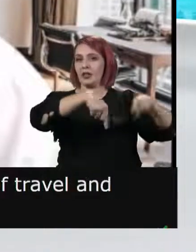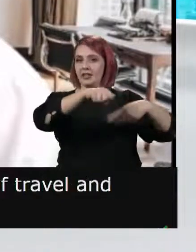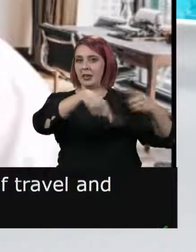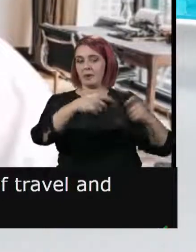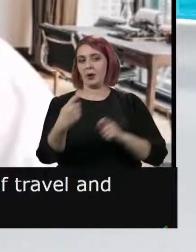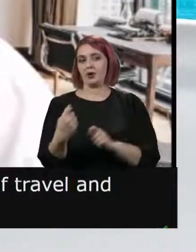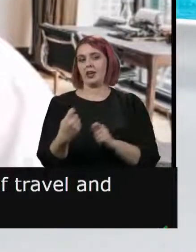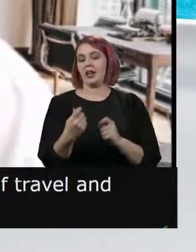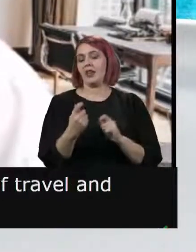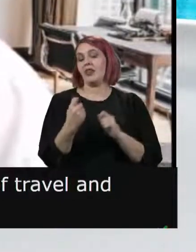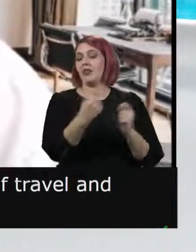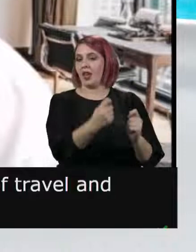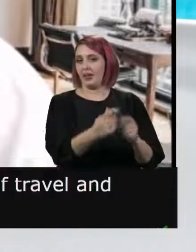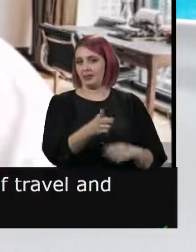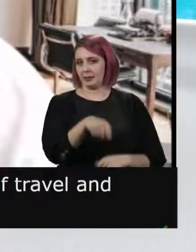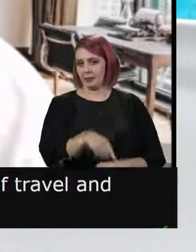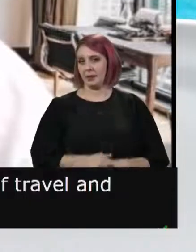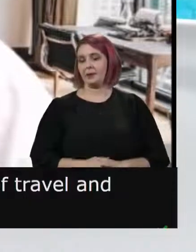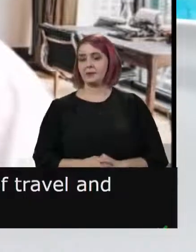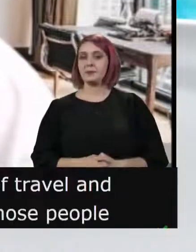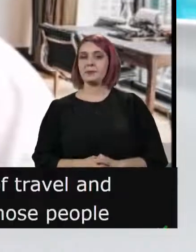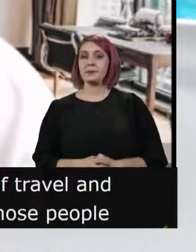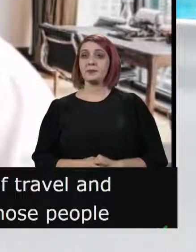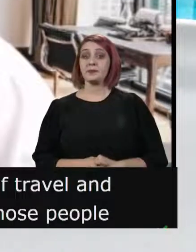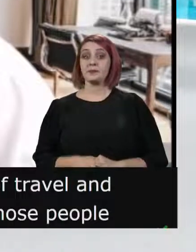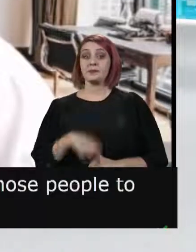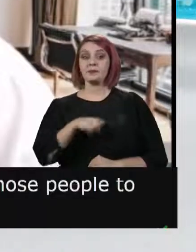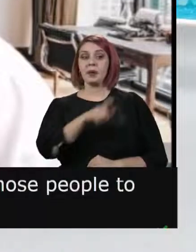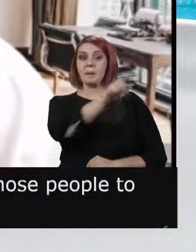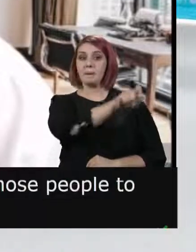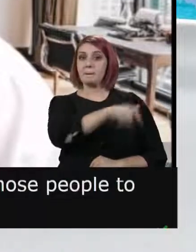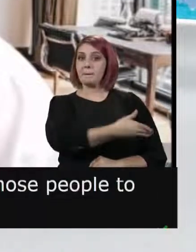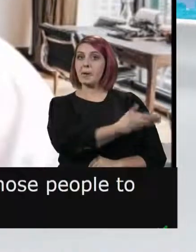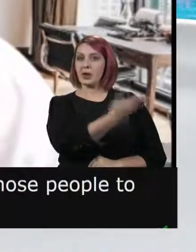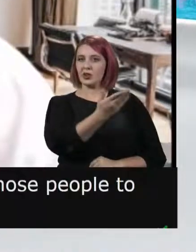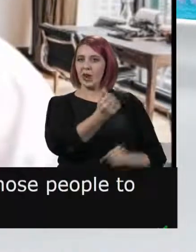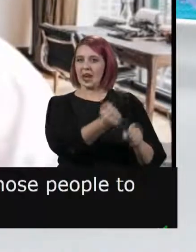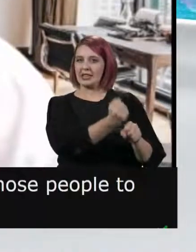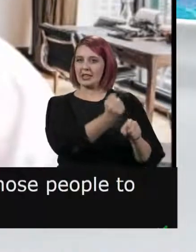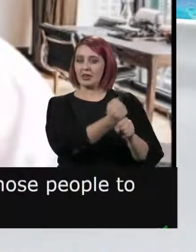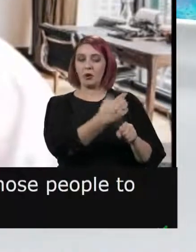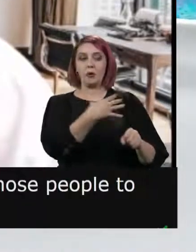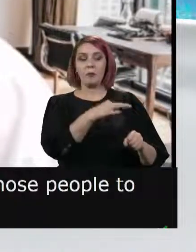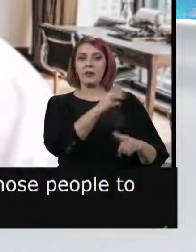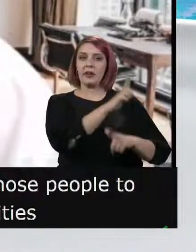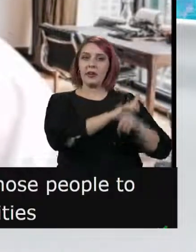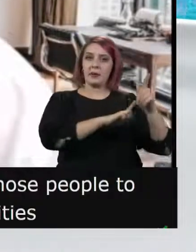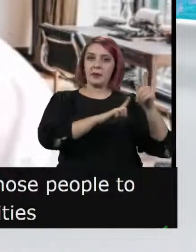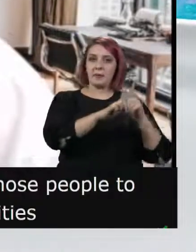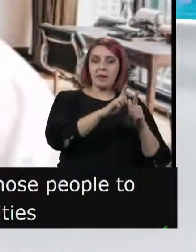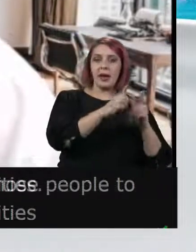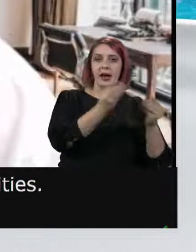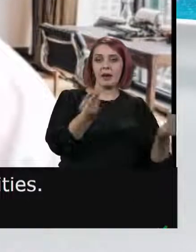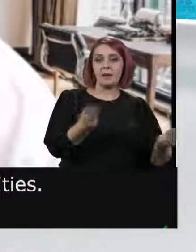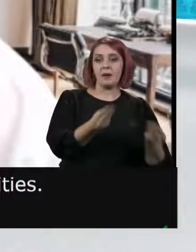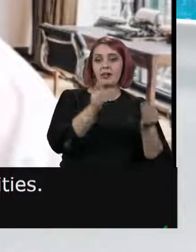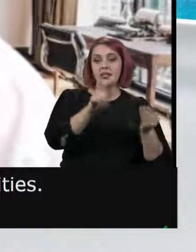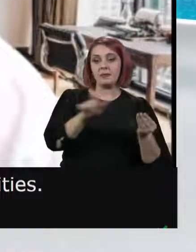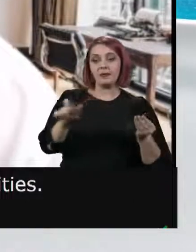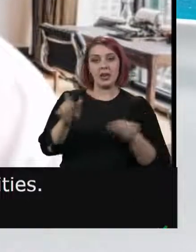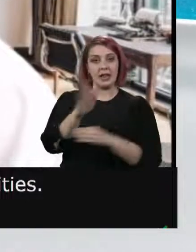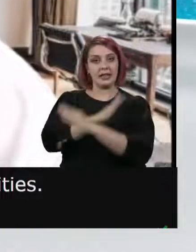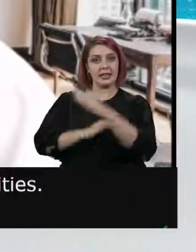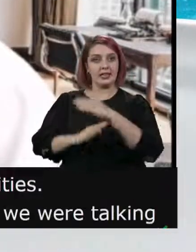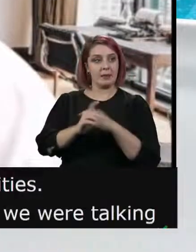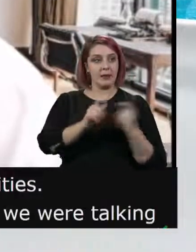means that we can use those people to really enhance the journey for people with disabilities. One of the things that was really interesting, we were talking about the autonomous vehicles,